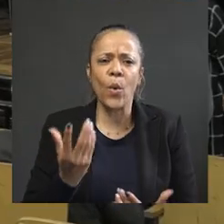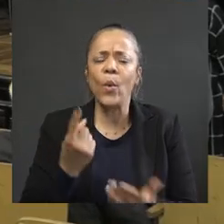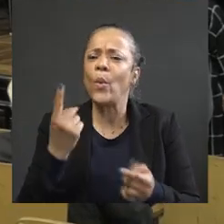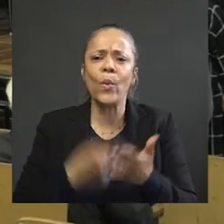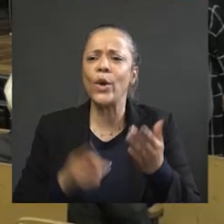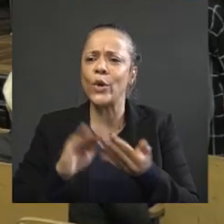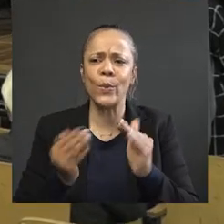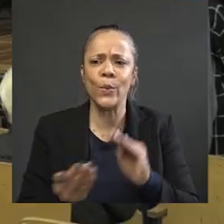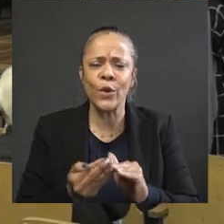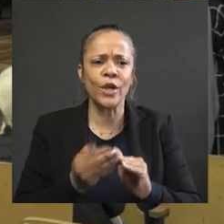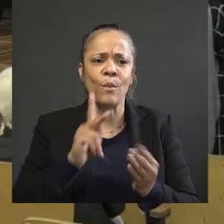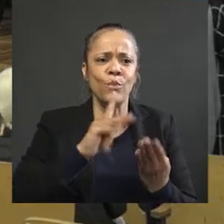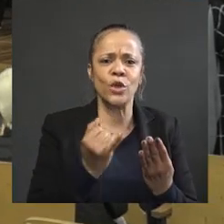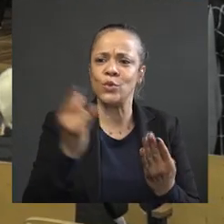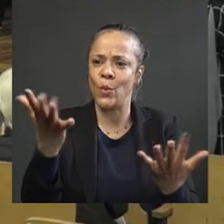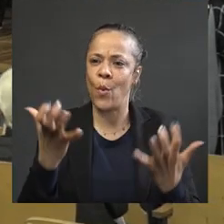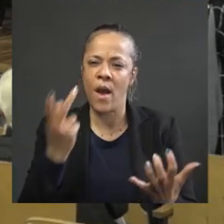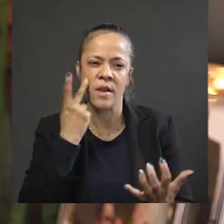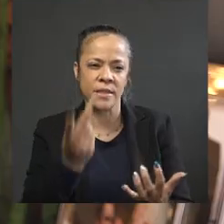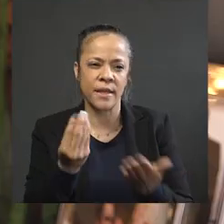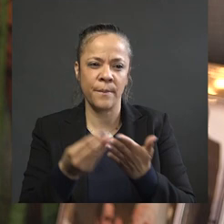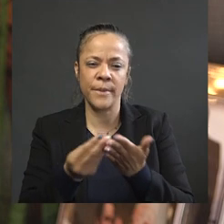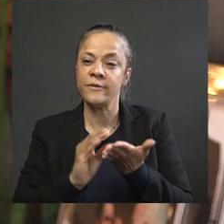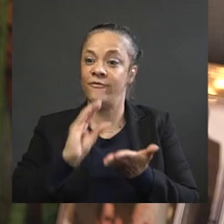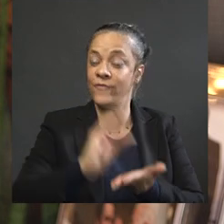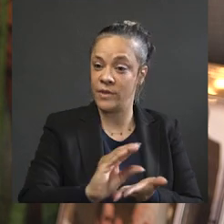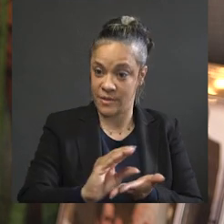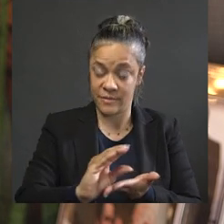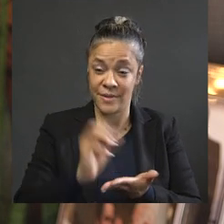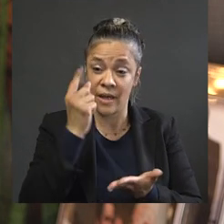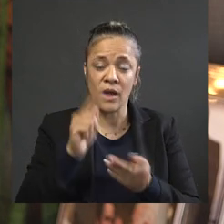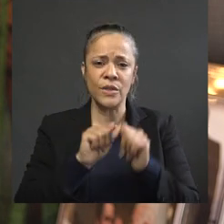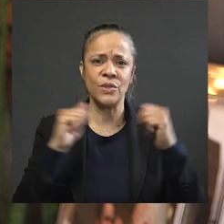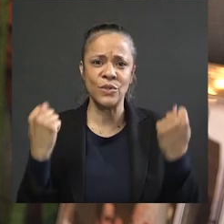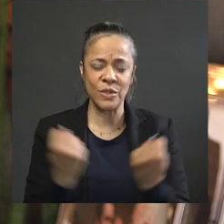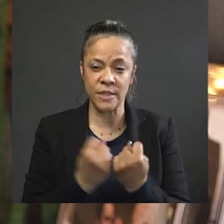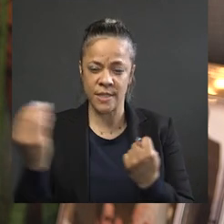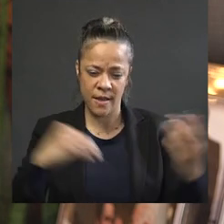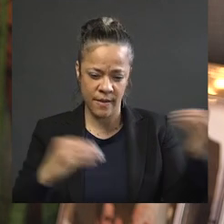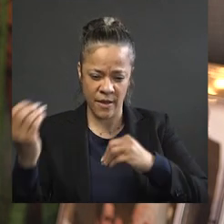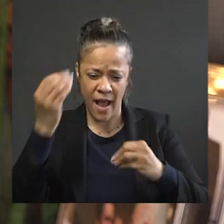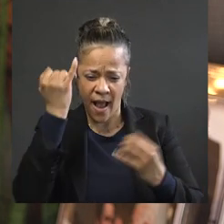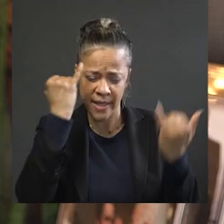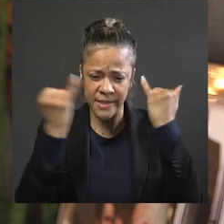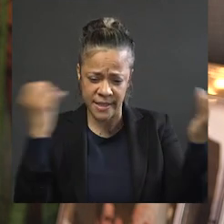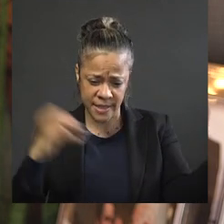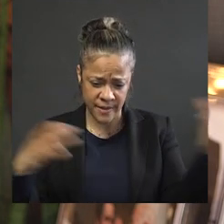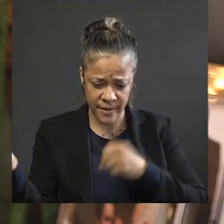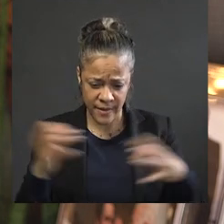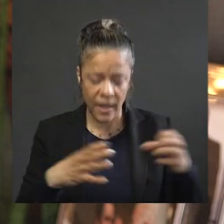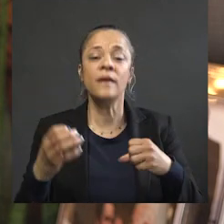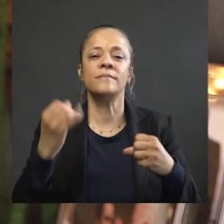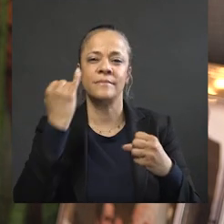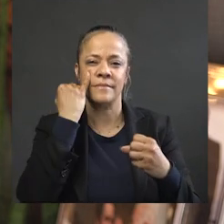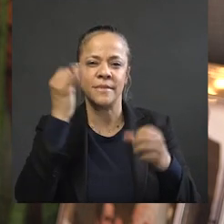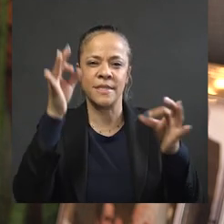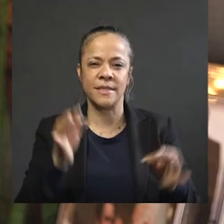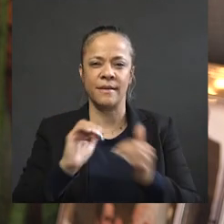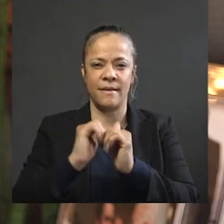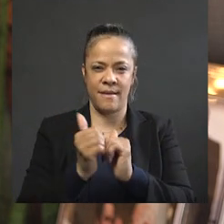community projects you want to see funded. Our team will then convert the community-driven ideas into concrete proposals with a defined